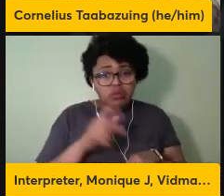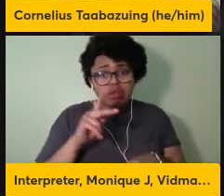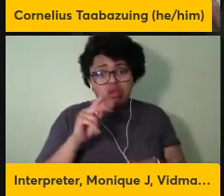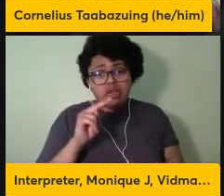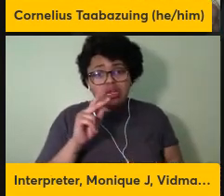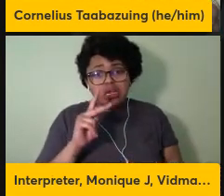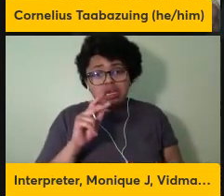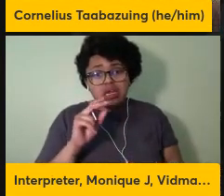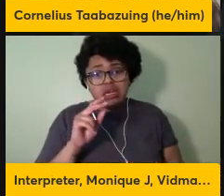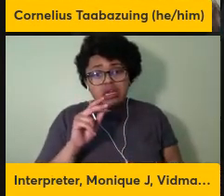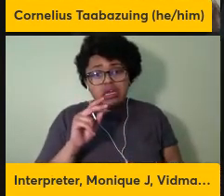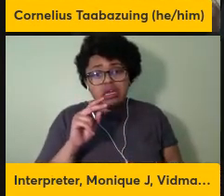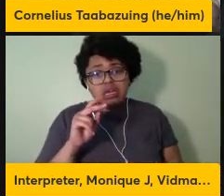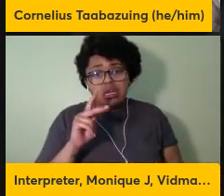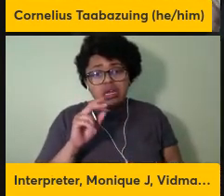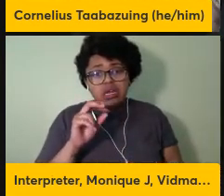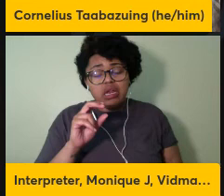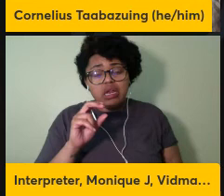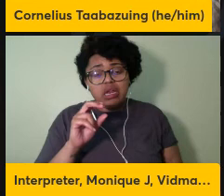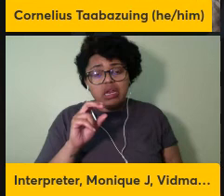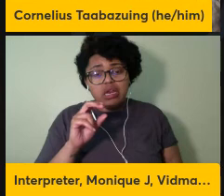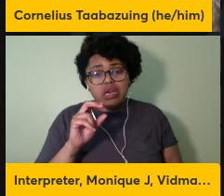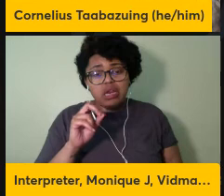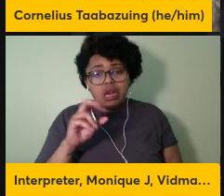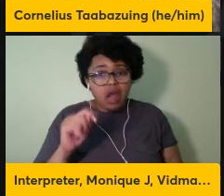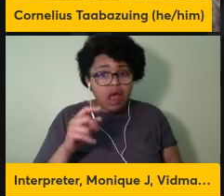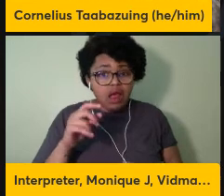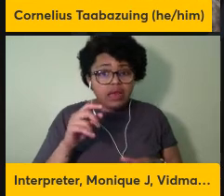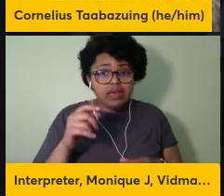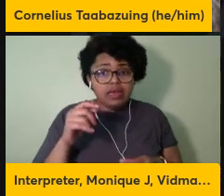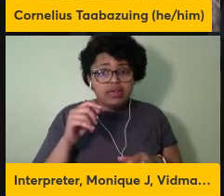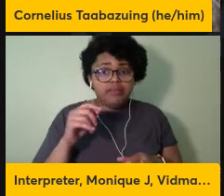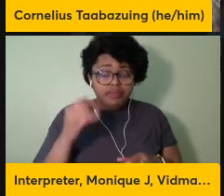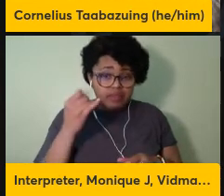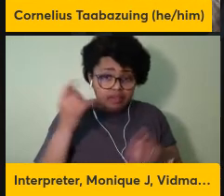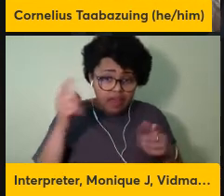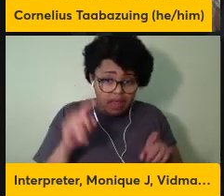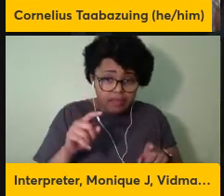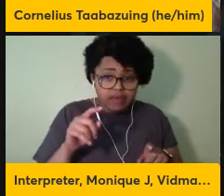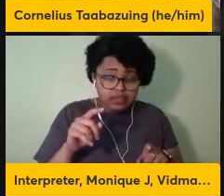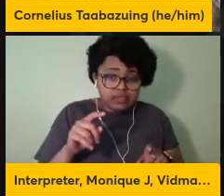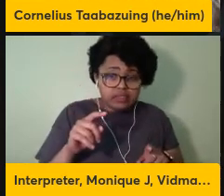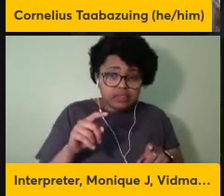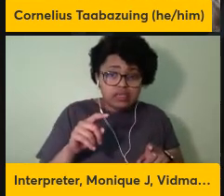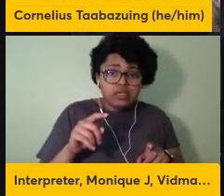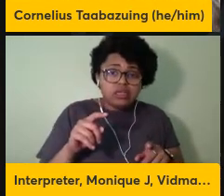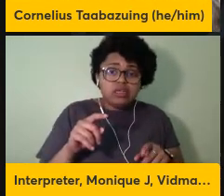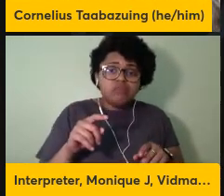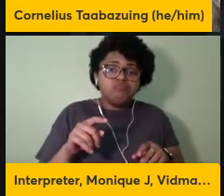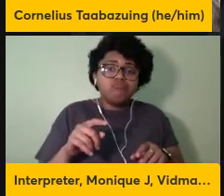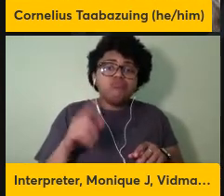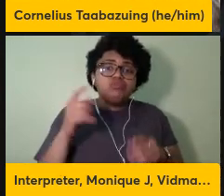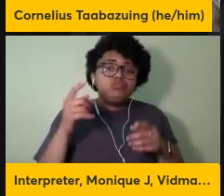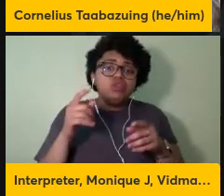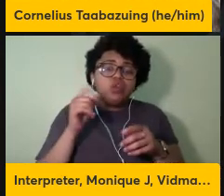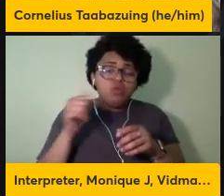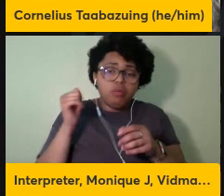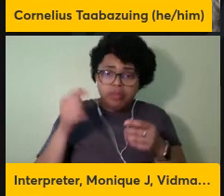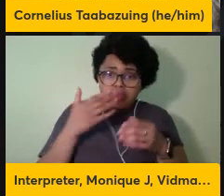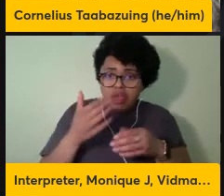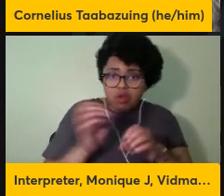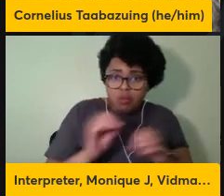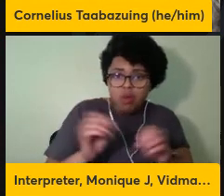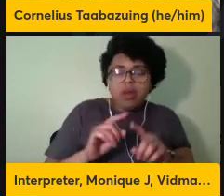response. They would no longer be sensitive to VBP. And so I knocked out NLRP1 in monocytes, and here we're looking